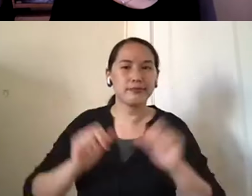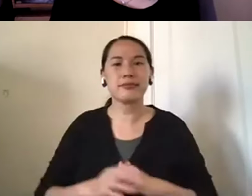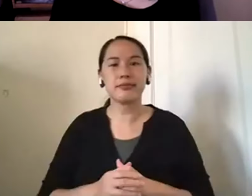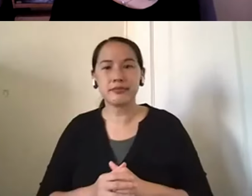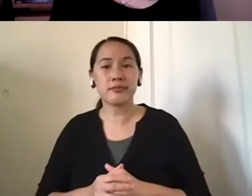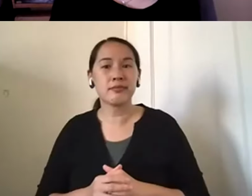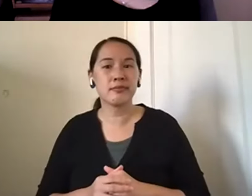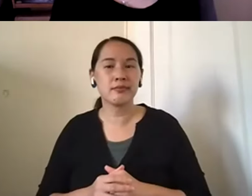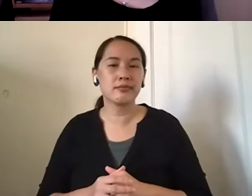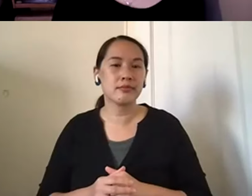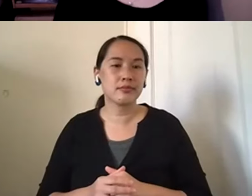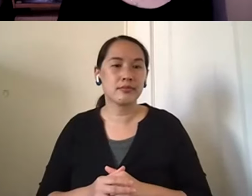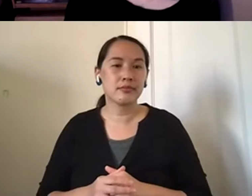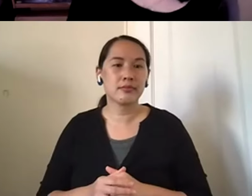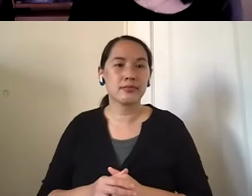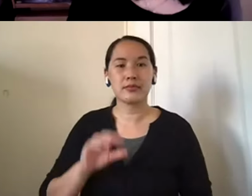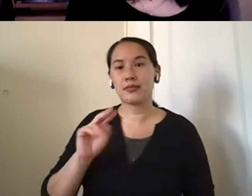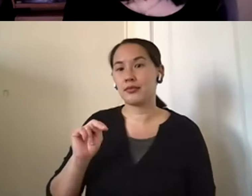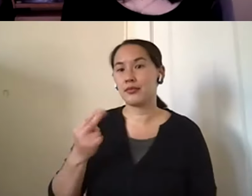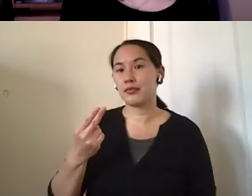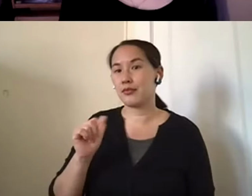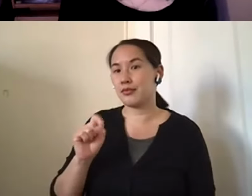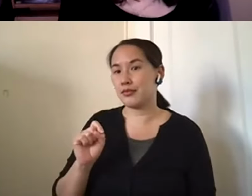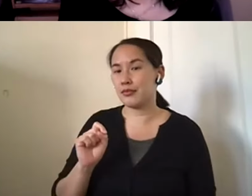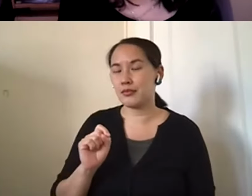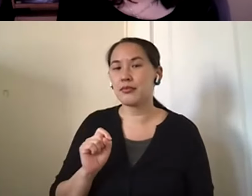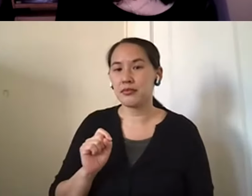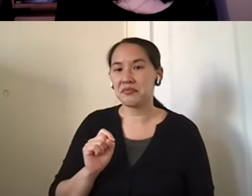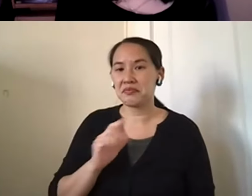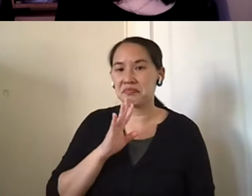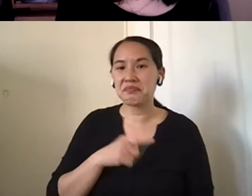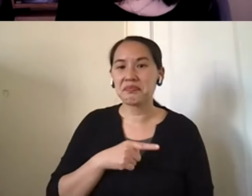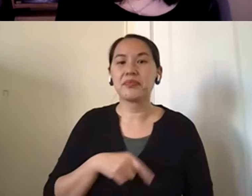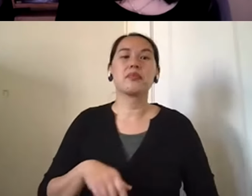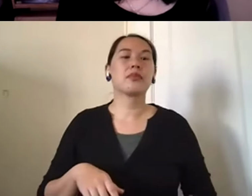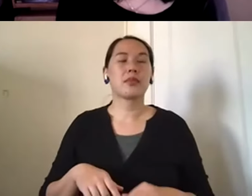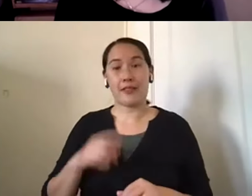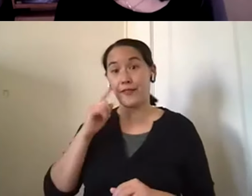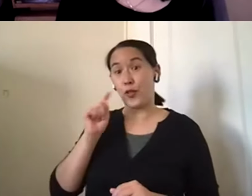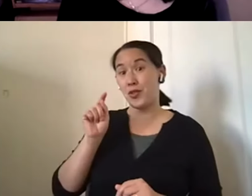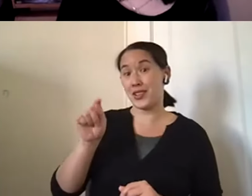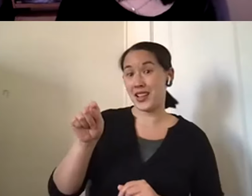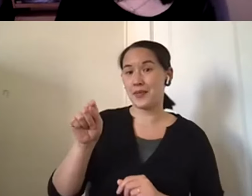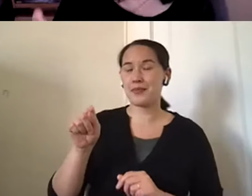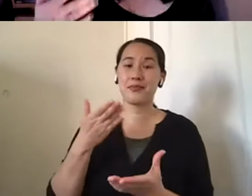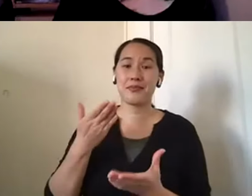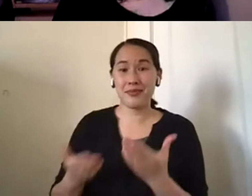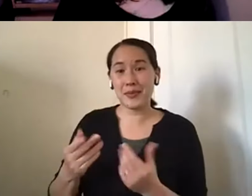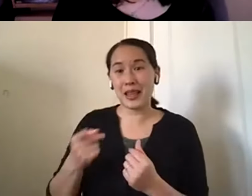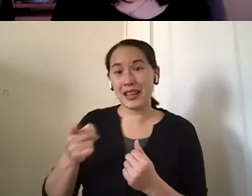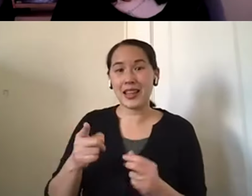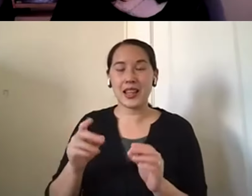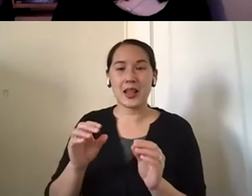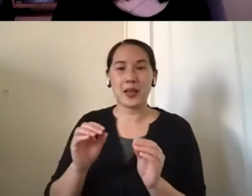yeah. Yeah, and I think music is often, especially for him, he might have had a more aphasia